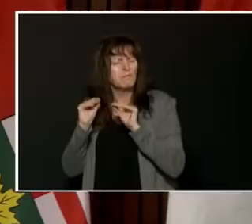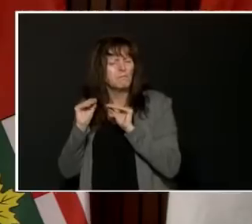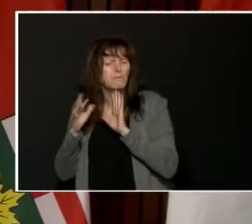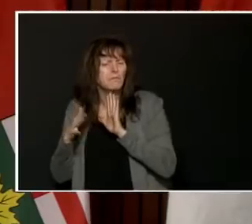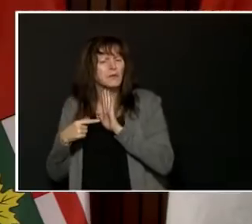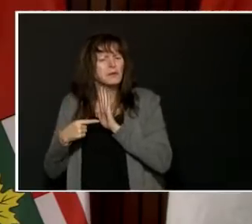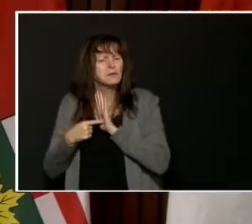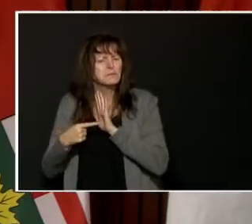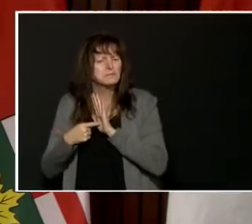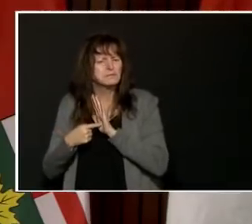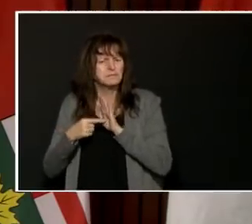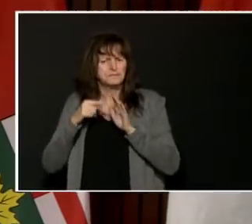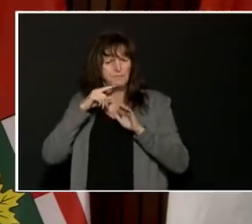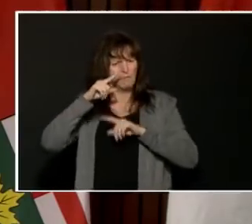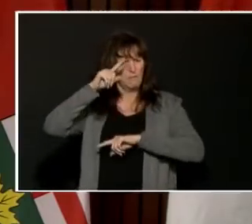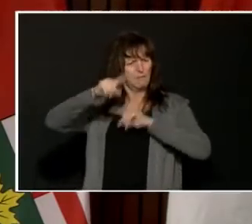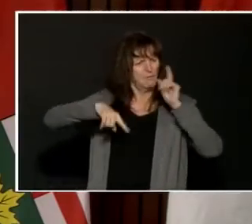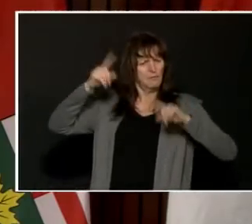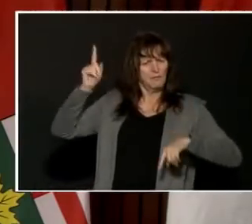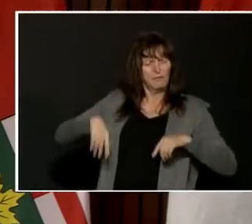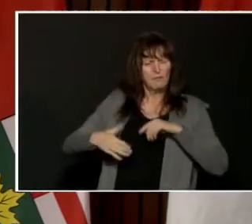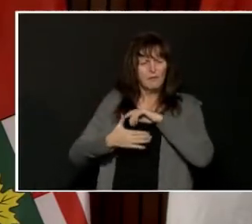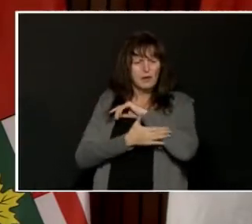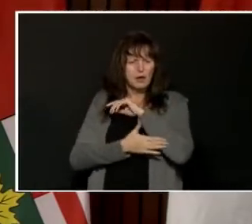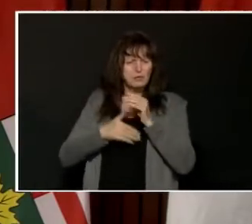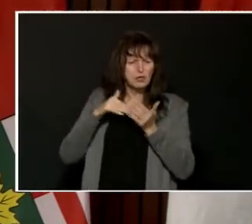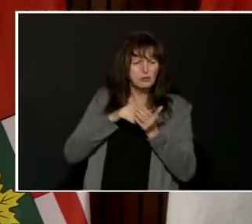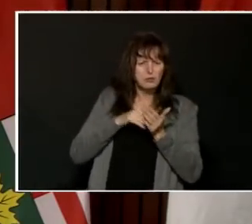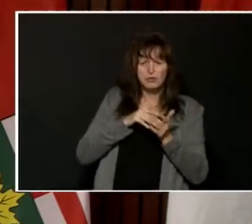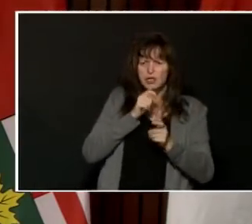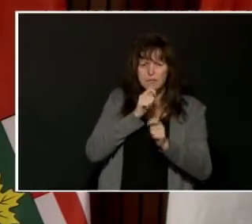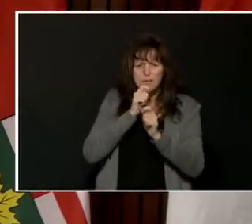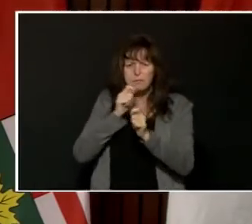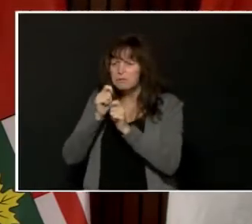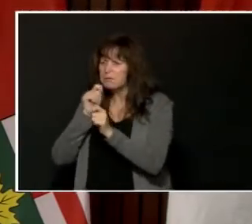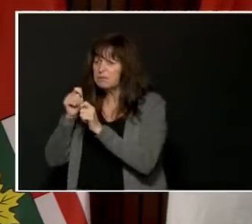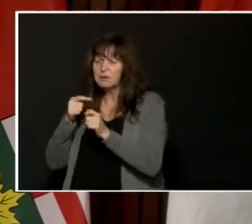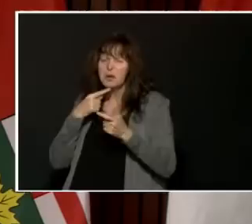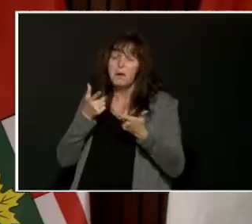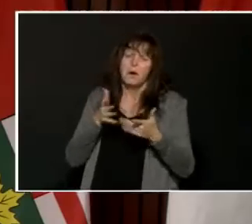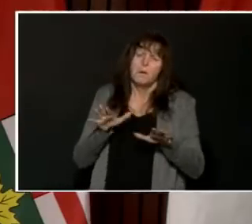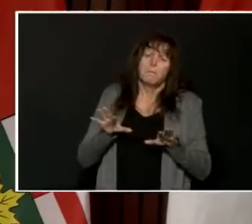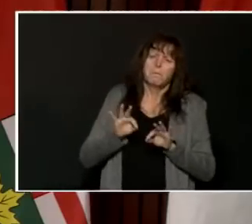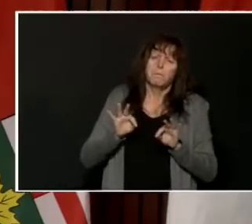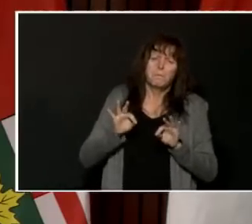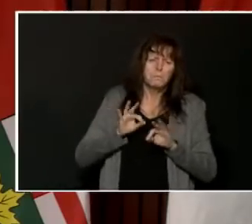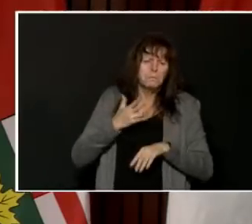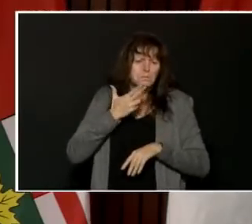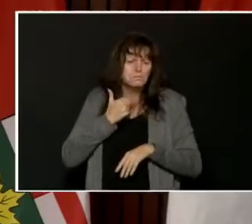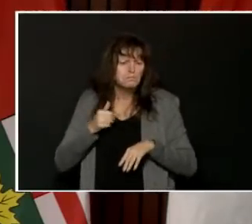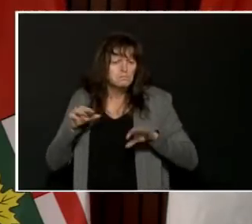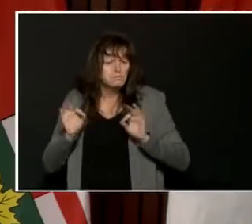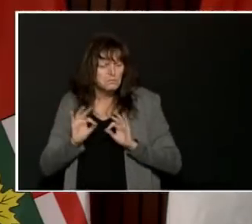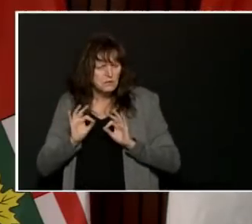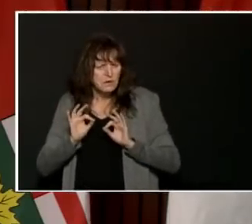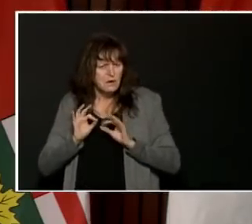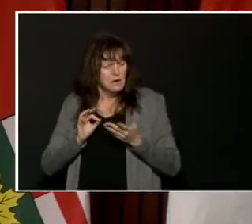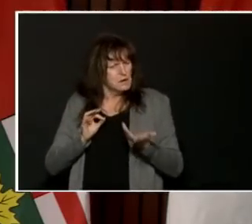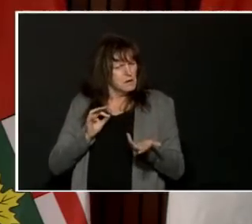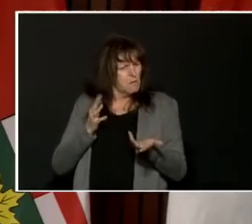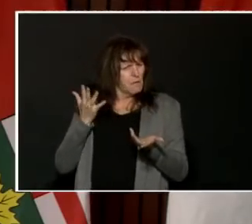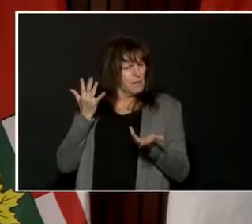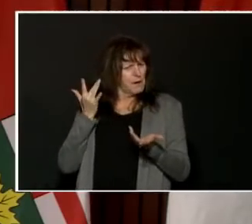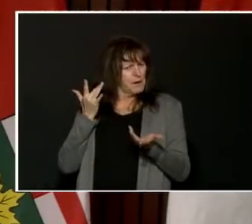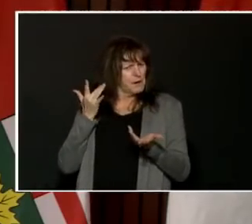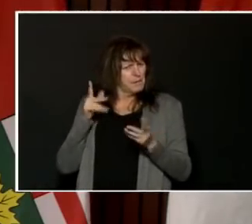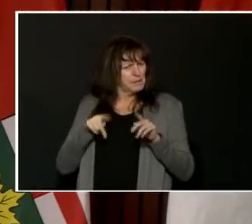taken to the mainstream airwaves to insist that this has been mild. So my question to you is, well, why should the public accept the Ontario Science Table's perspective on